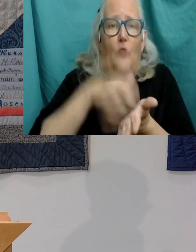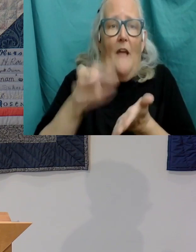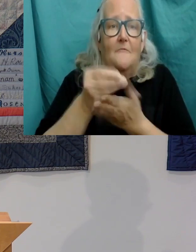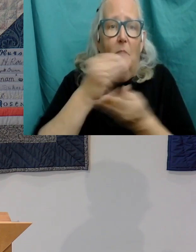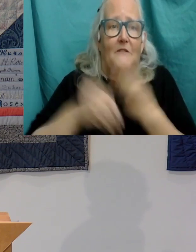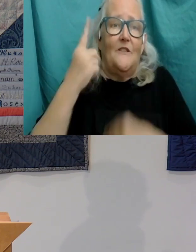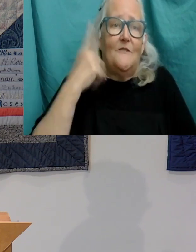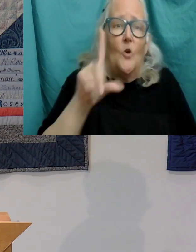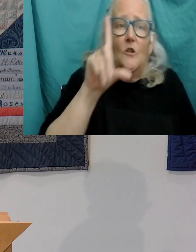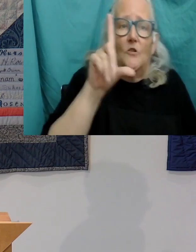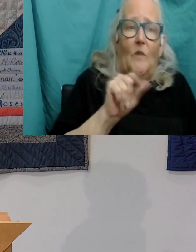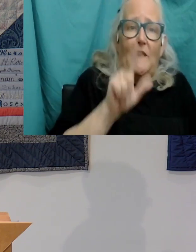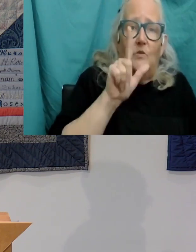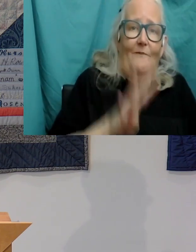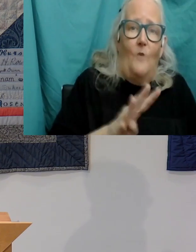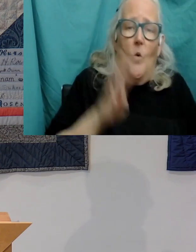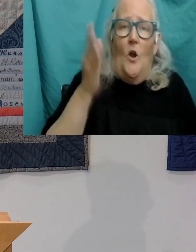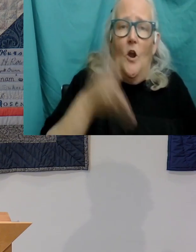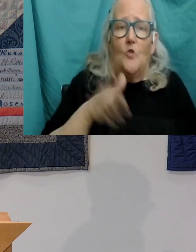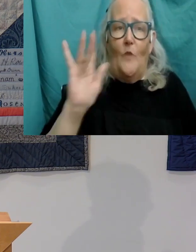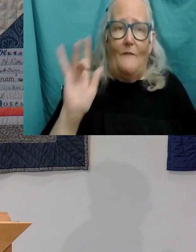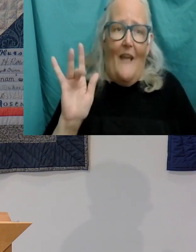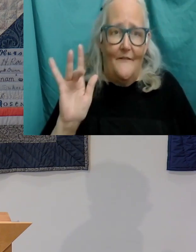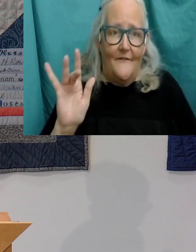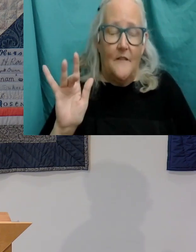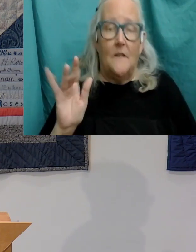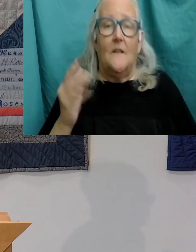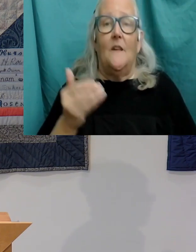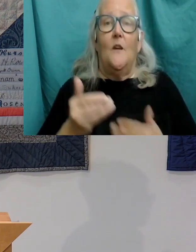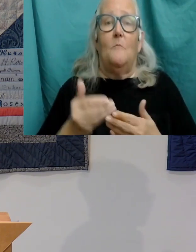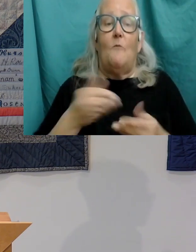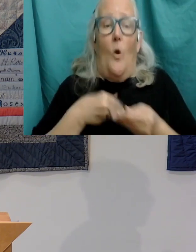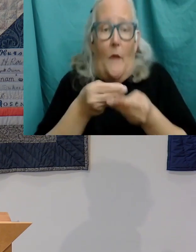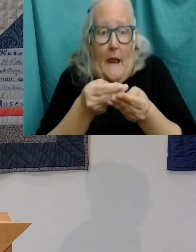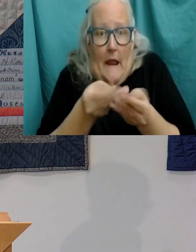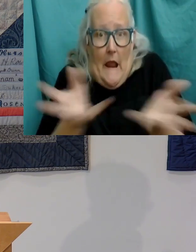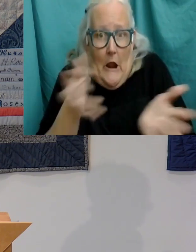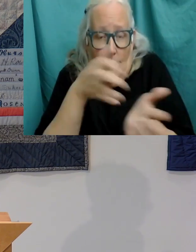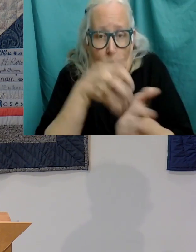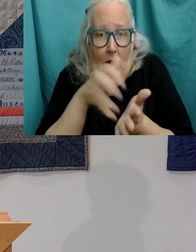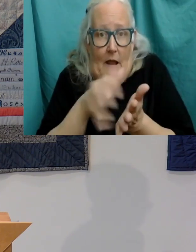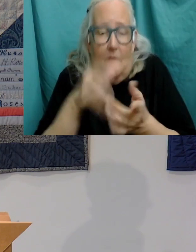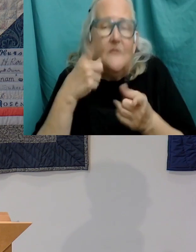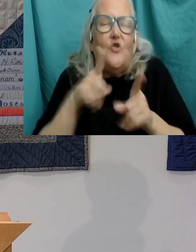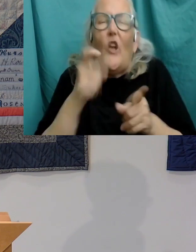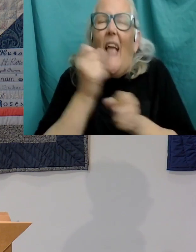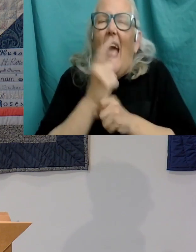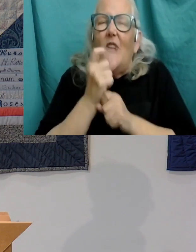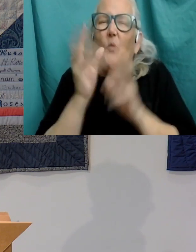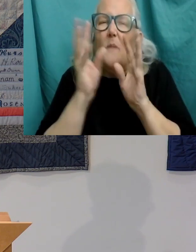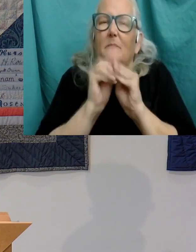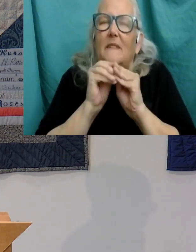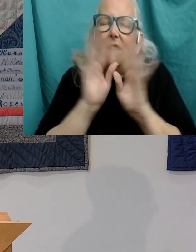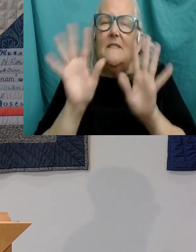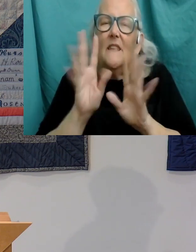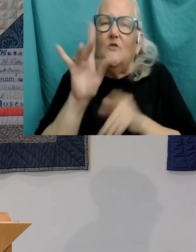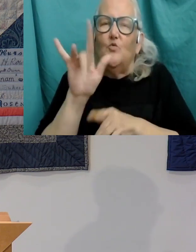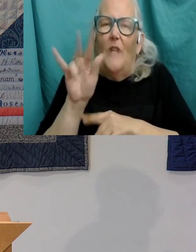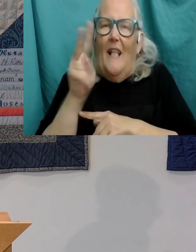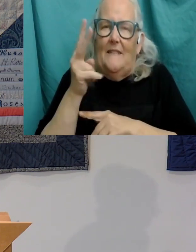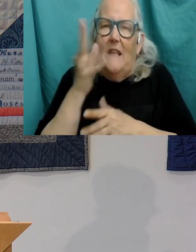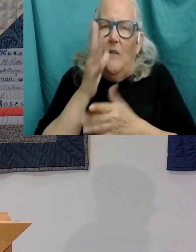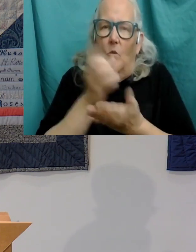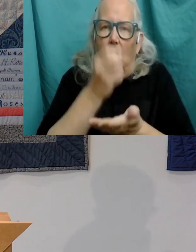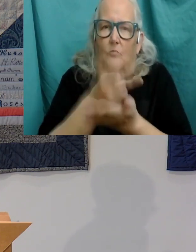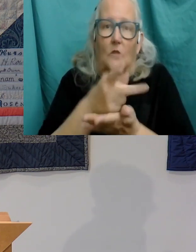church year. Before that draft goes to the congregation for approval at our annual meeting on Sunday, July 2nd, mark it on your